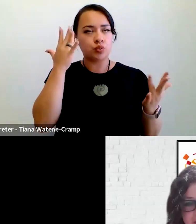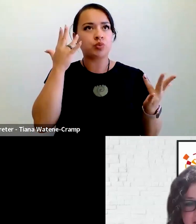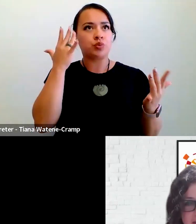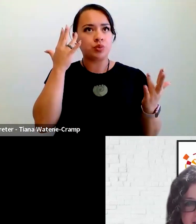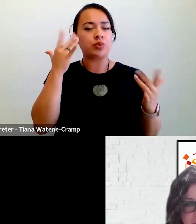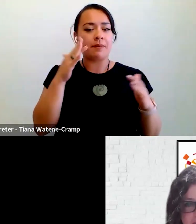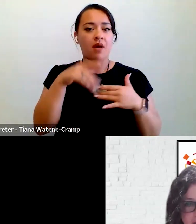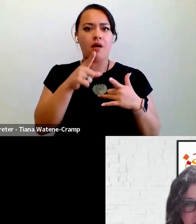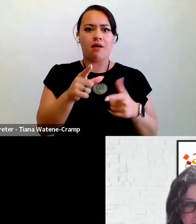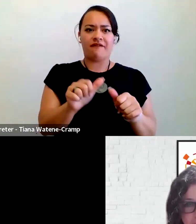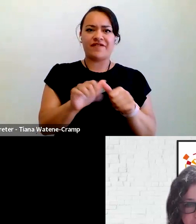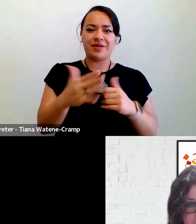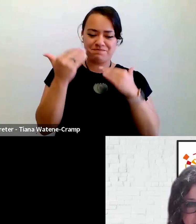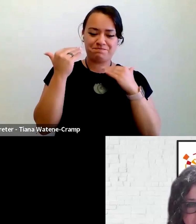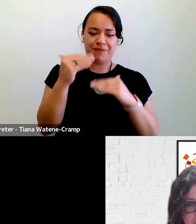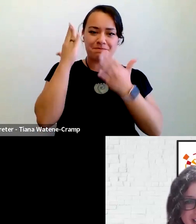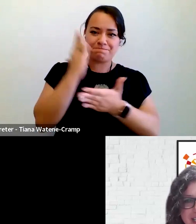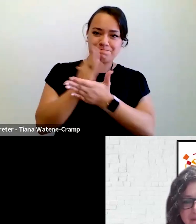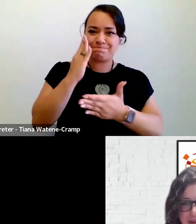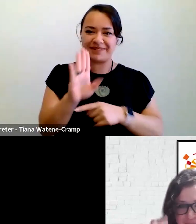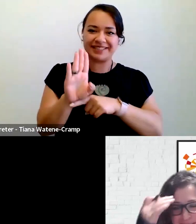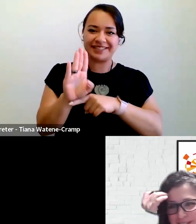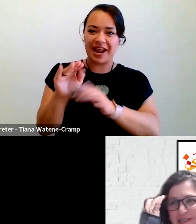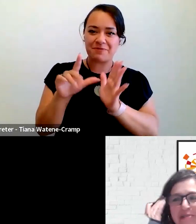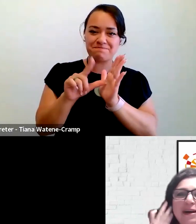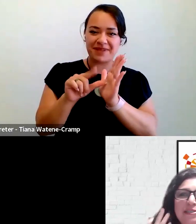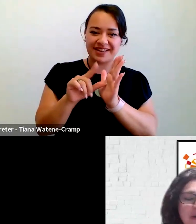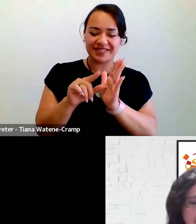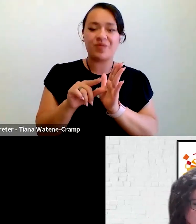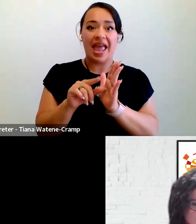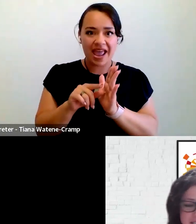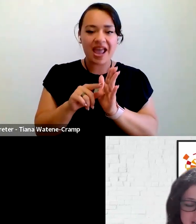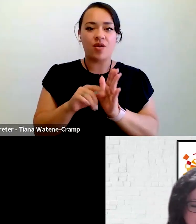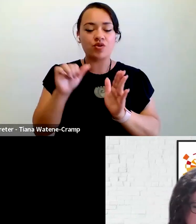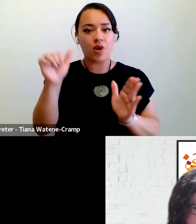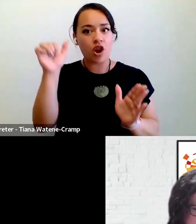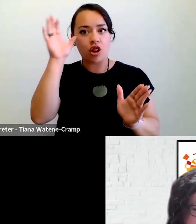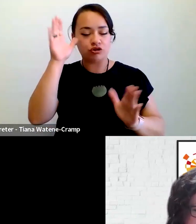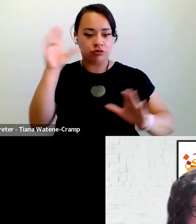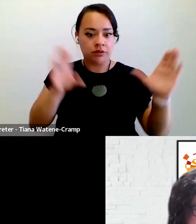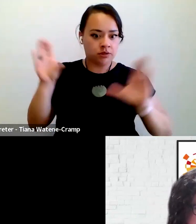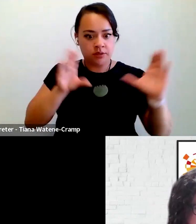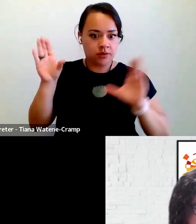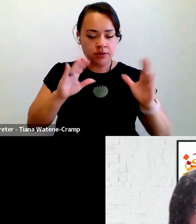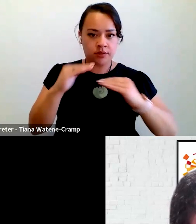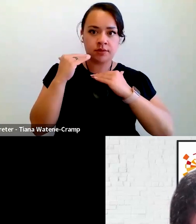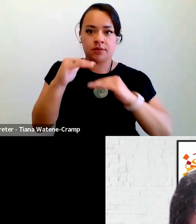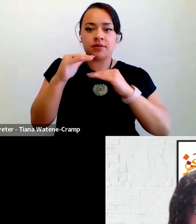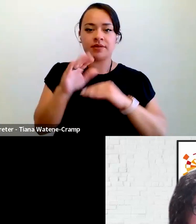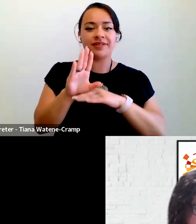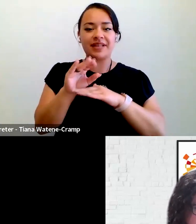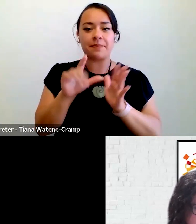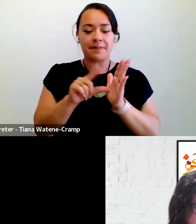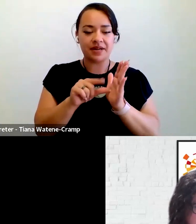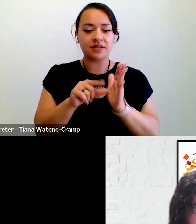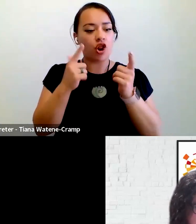in 10 minutes. That was incredible that you managed to put so much knowledge into 10 minutes and so much